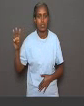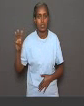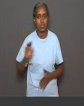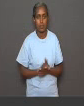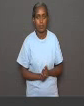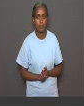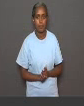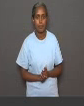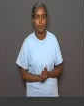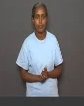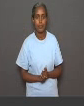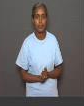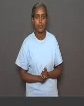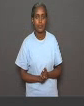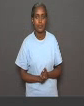0.5446.